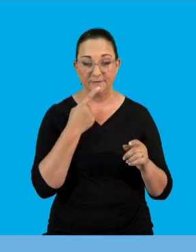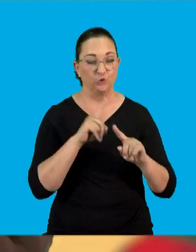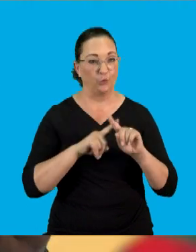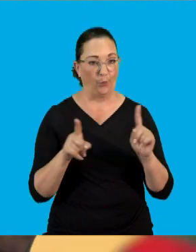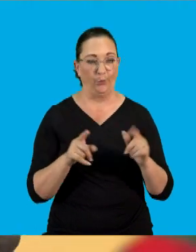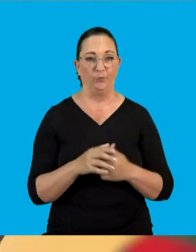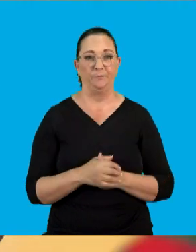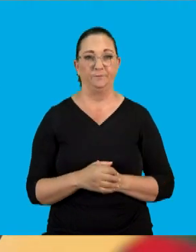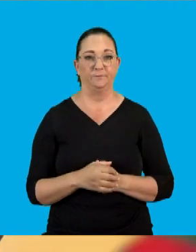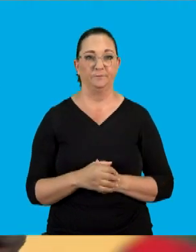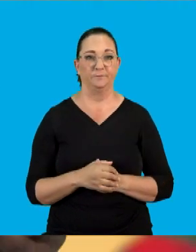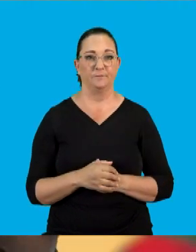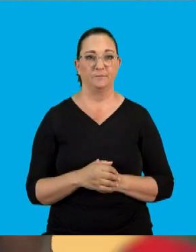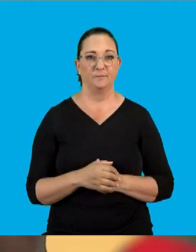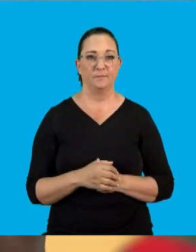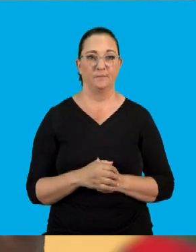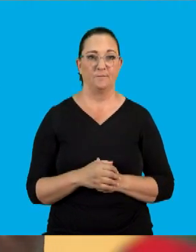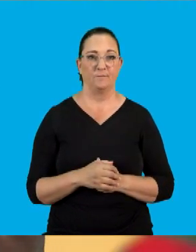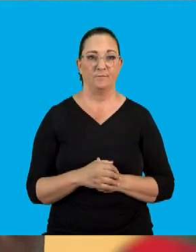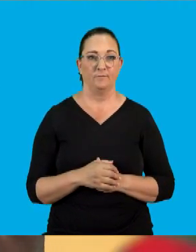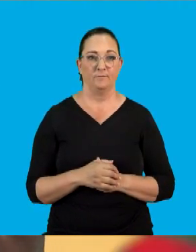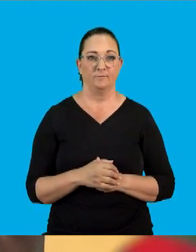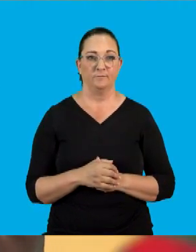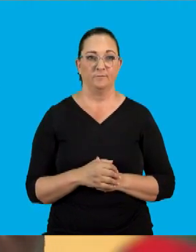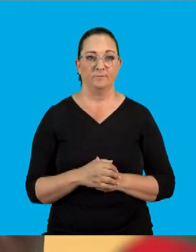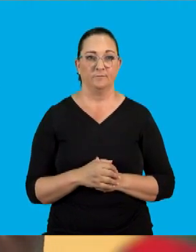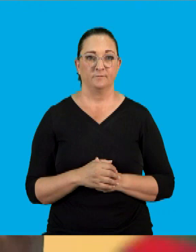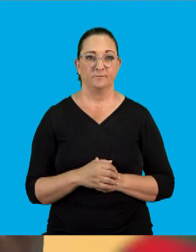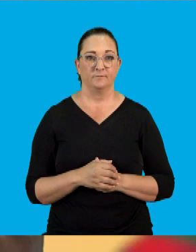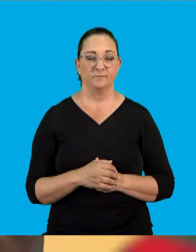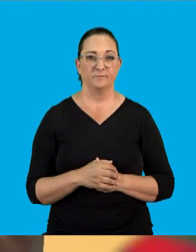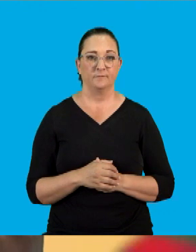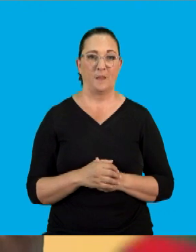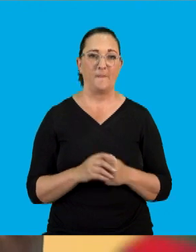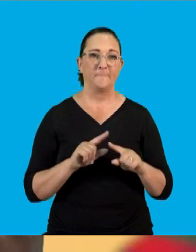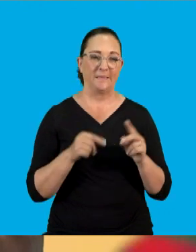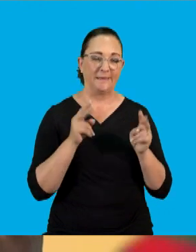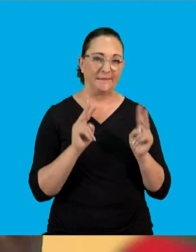anything. Now, also, we said that we have natural